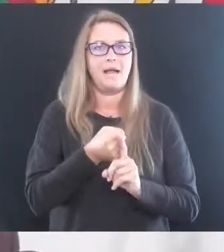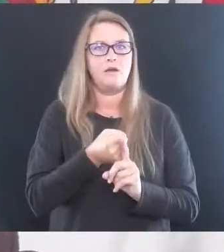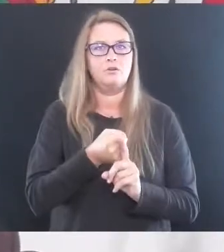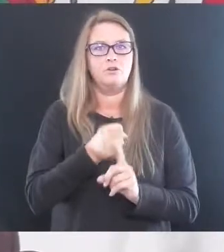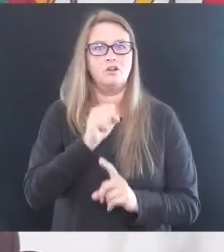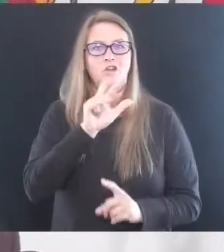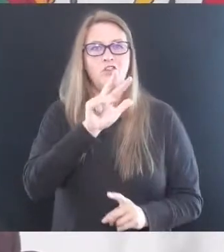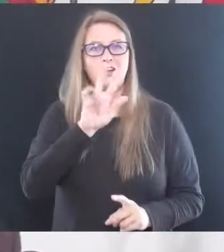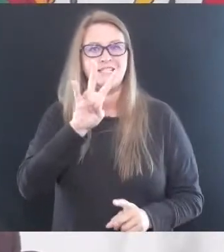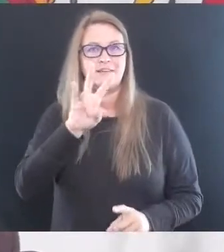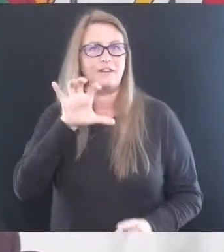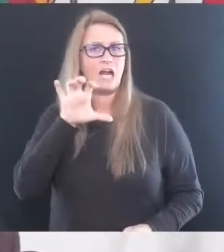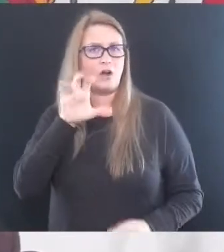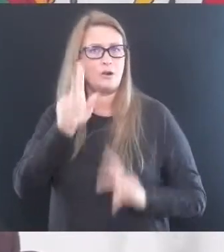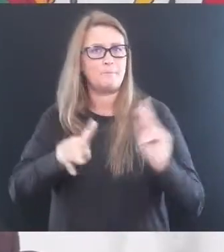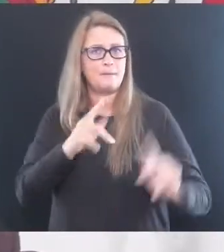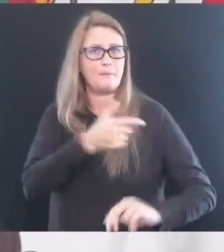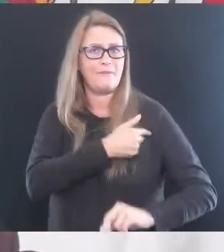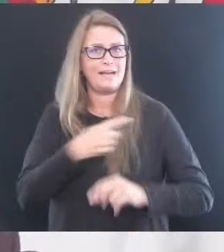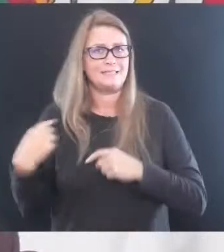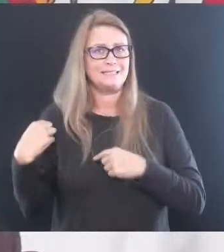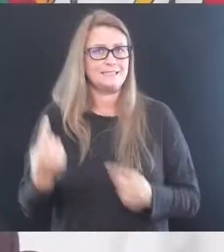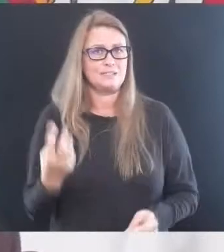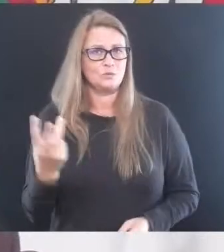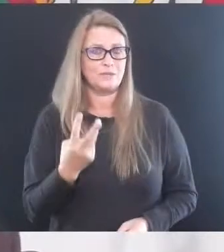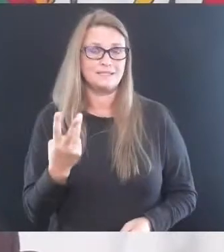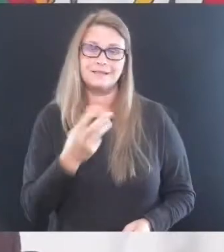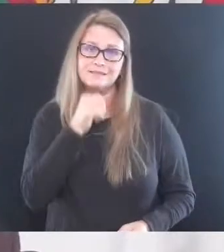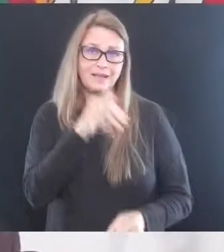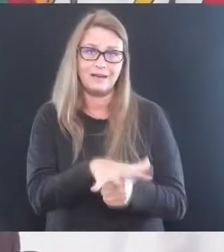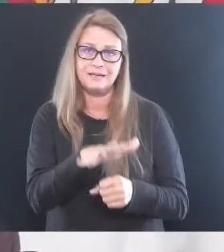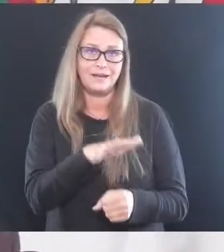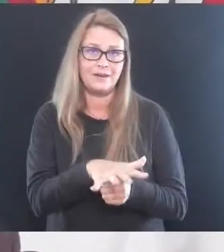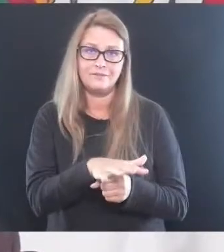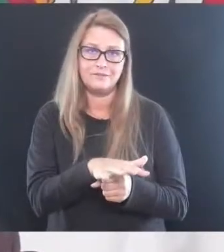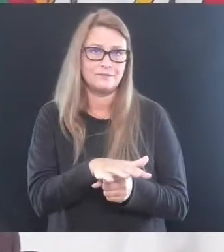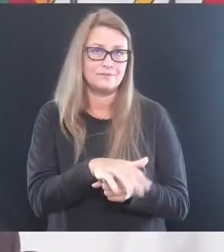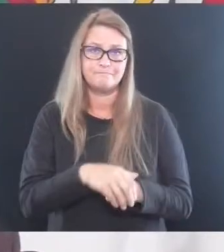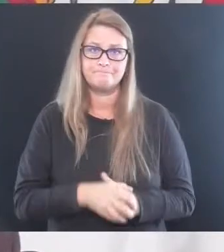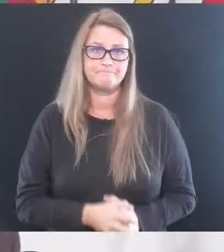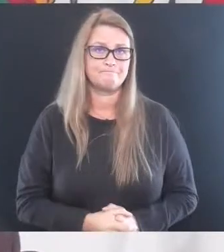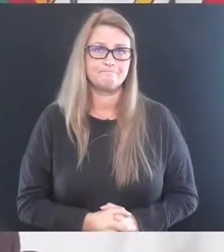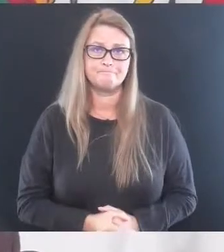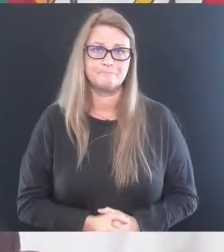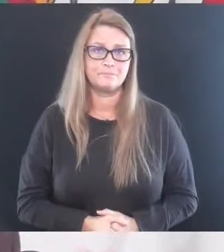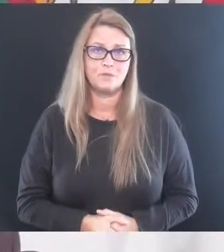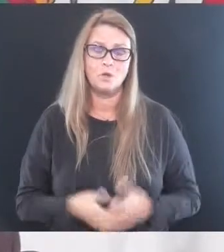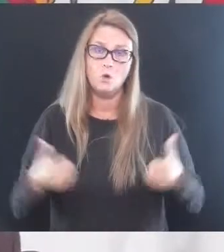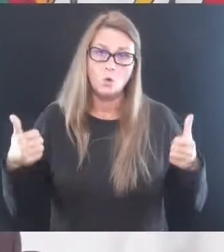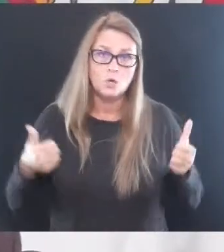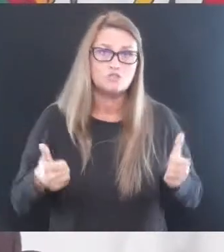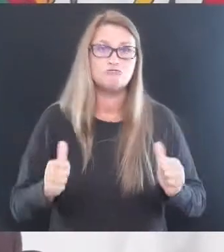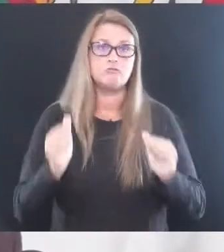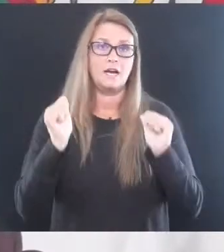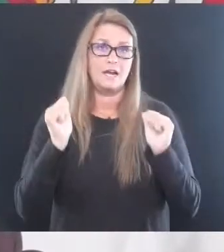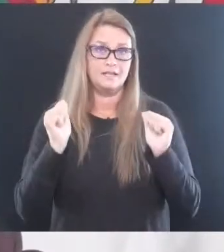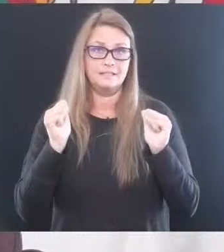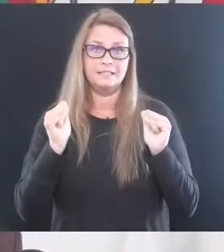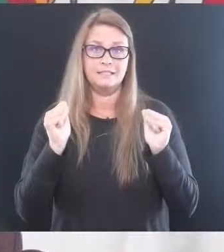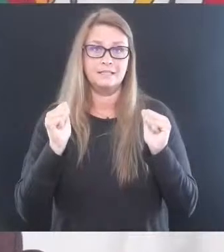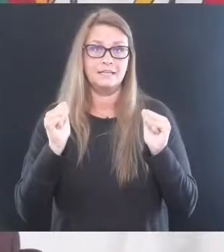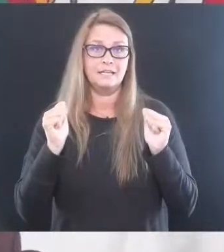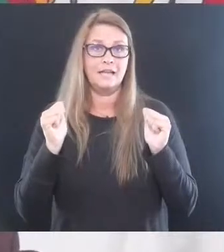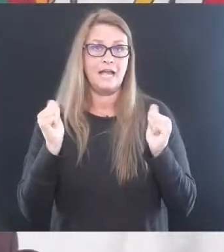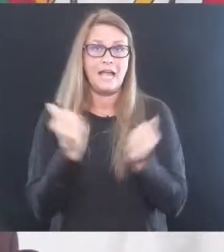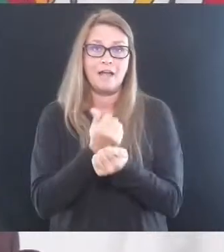since Wednesday. Great, but it's not as good as what we should be. And we're trying with all in us here, and we're trying any